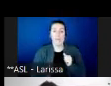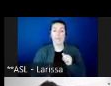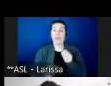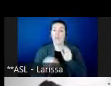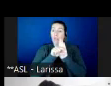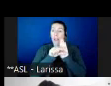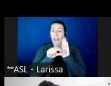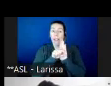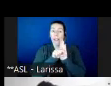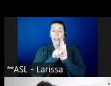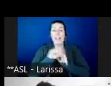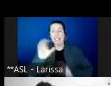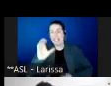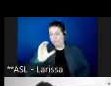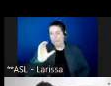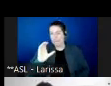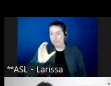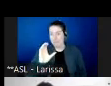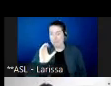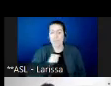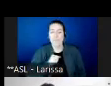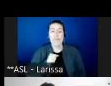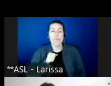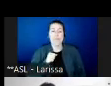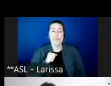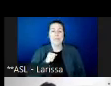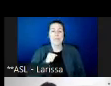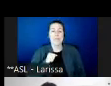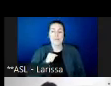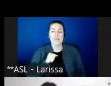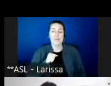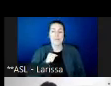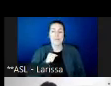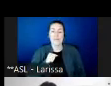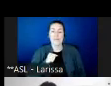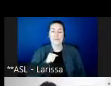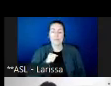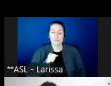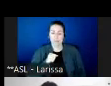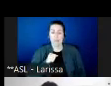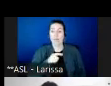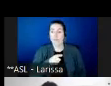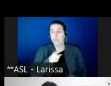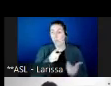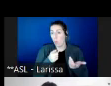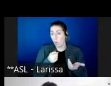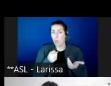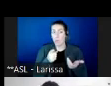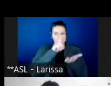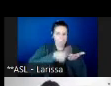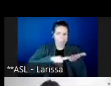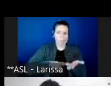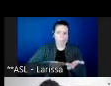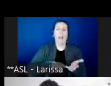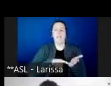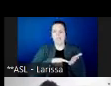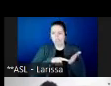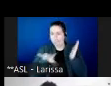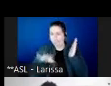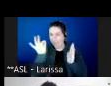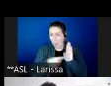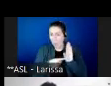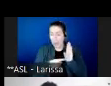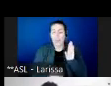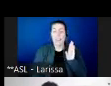which was graded a C. And one of the key takeaways here is that people are